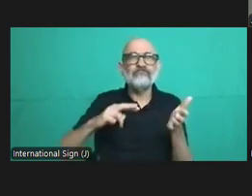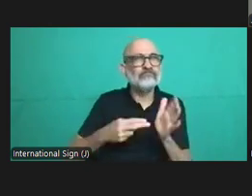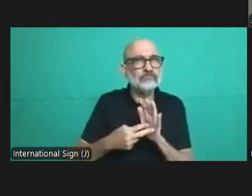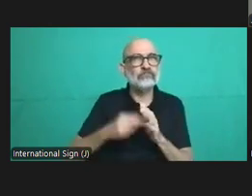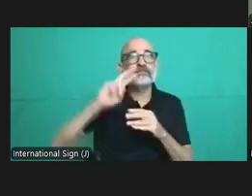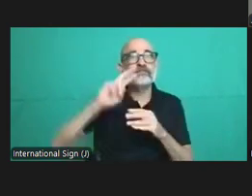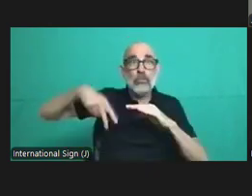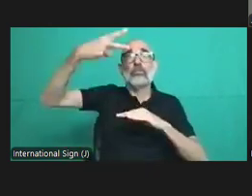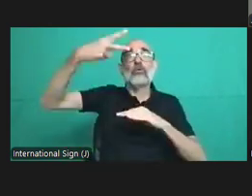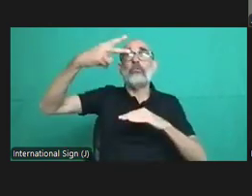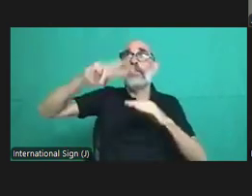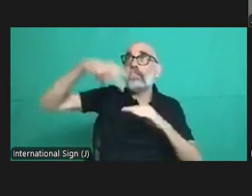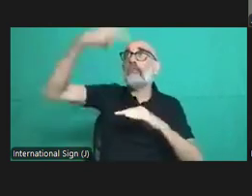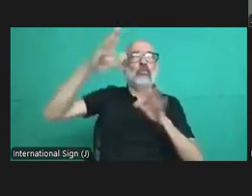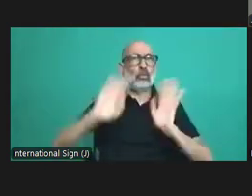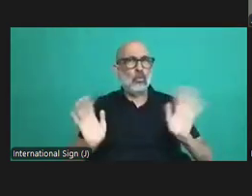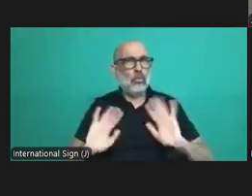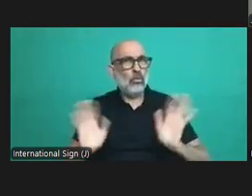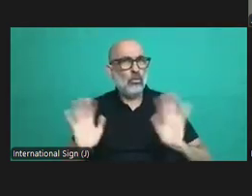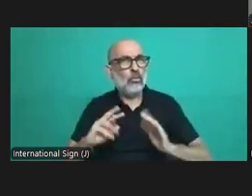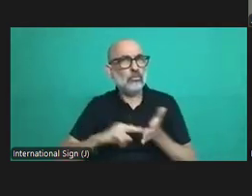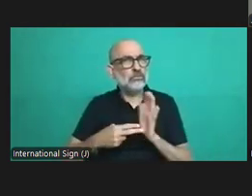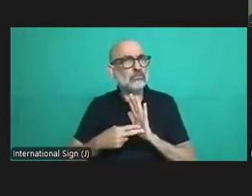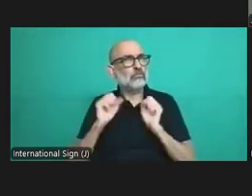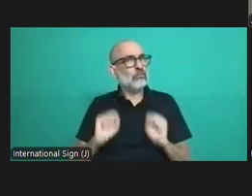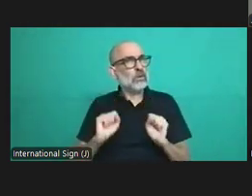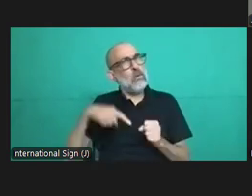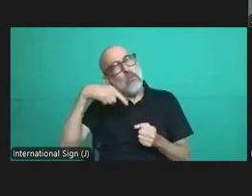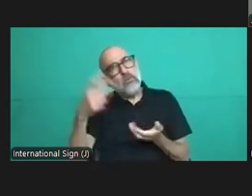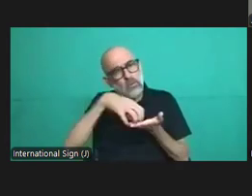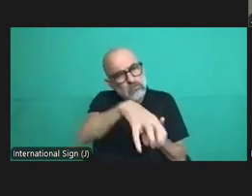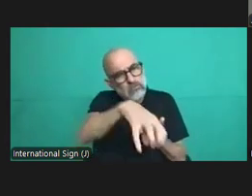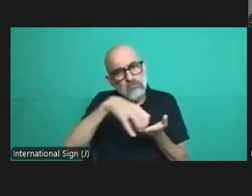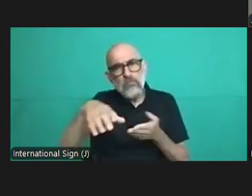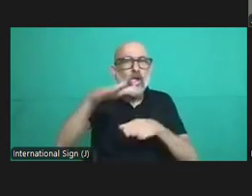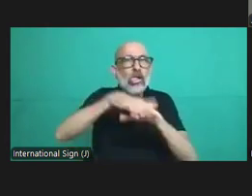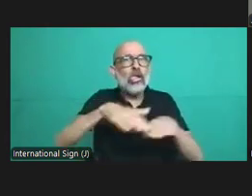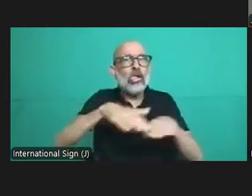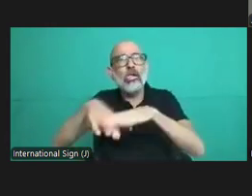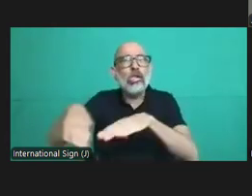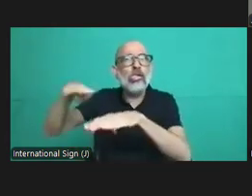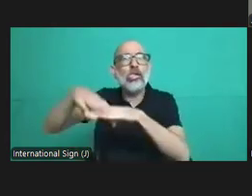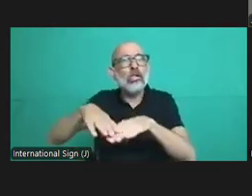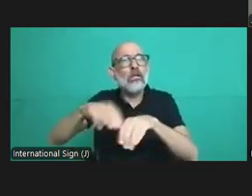that we are efficient. So then even the National Health Insurance Scheme is currently being reviewed